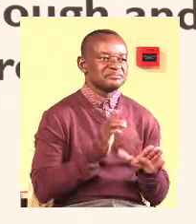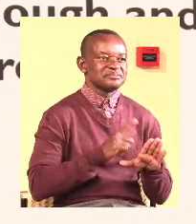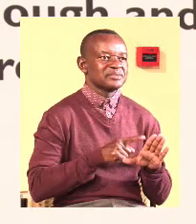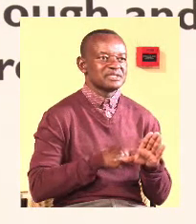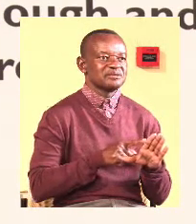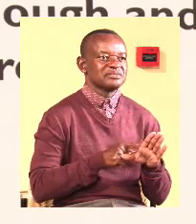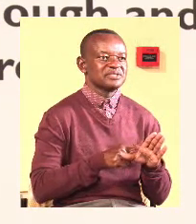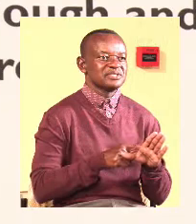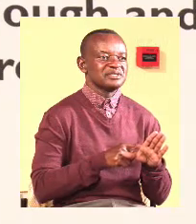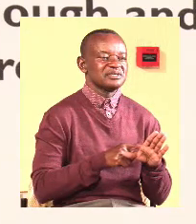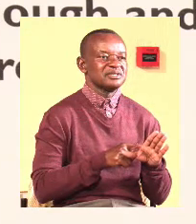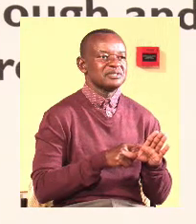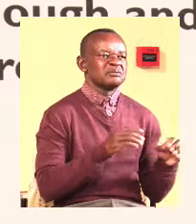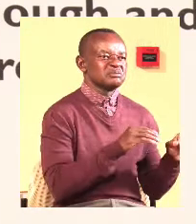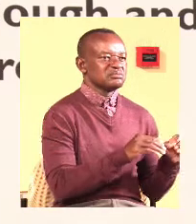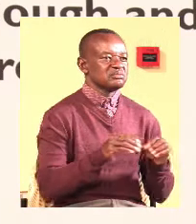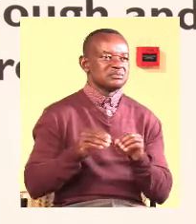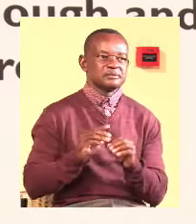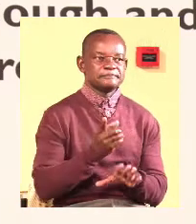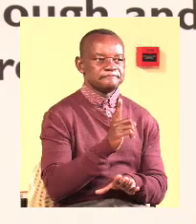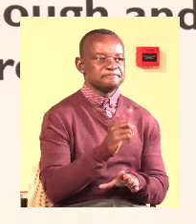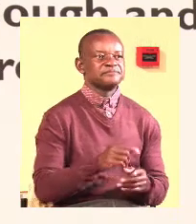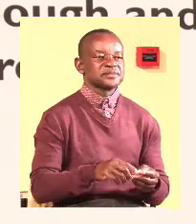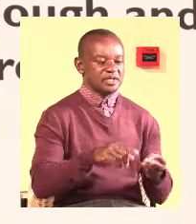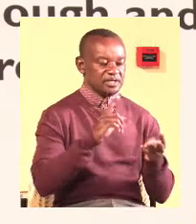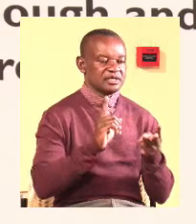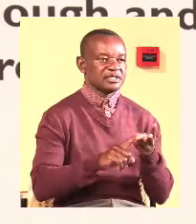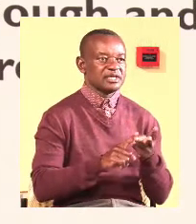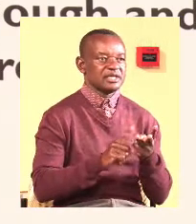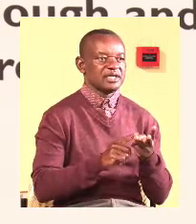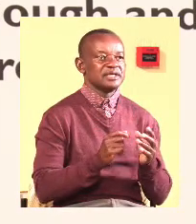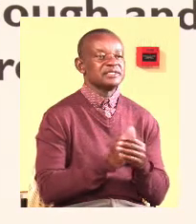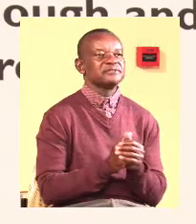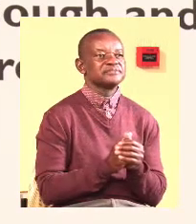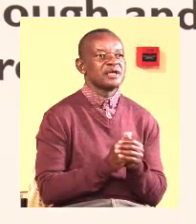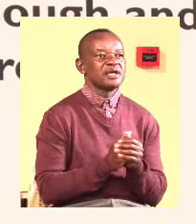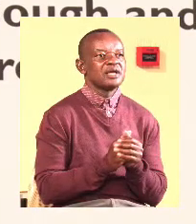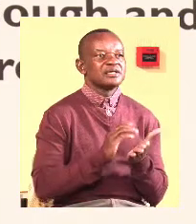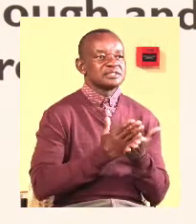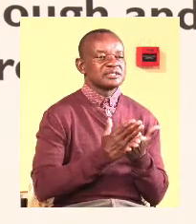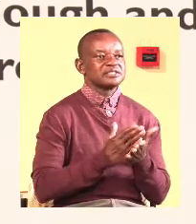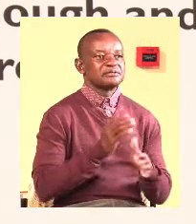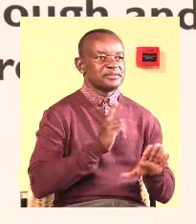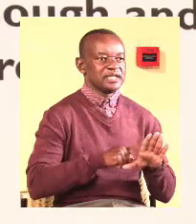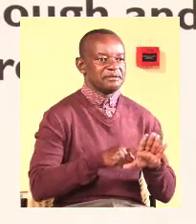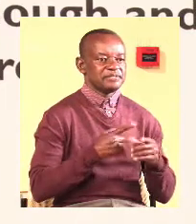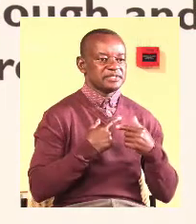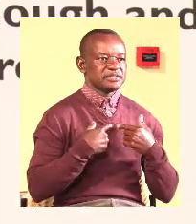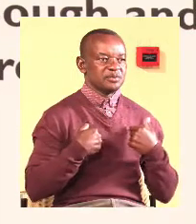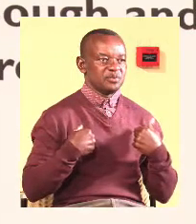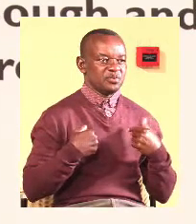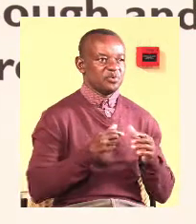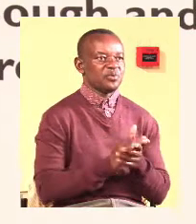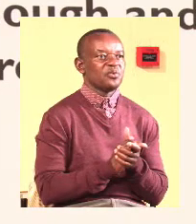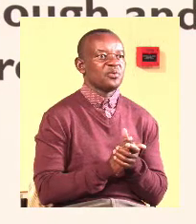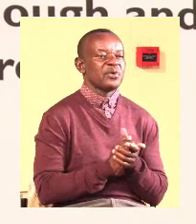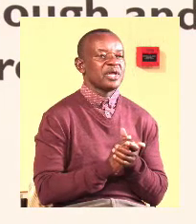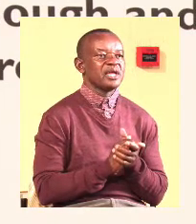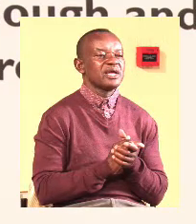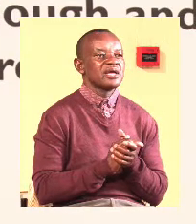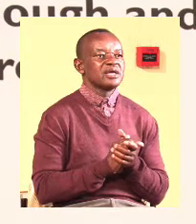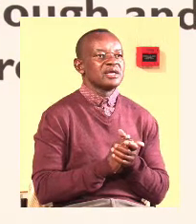have monitored, and at times where possible, where we have resources, we escort these persons where they claim that they are going to either